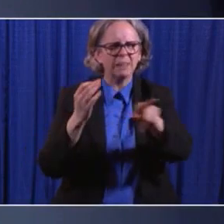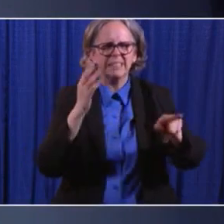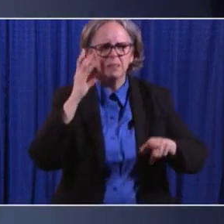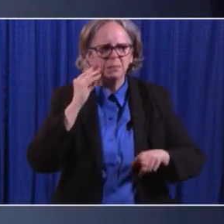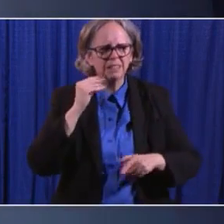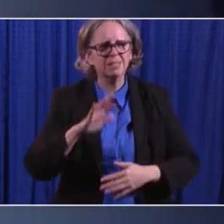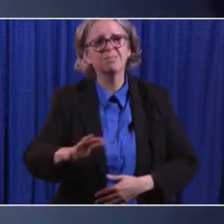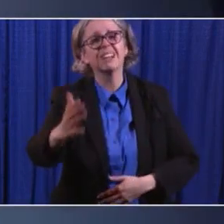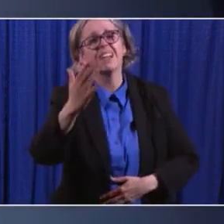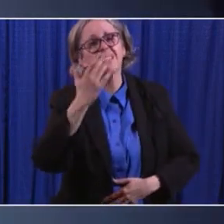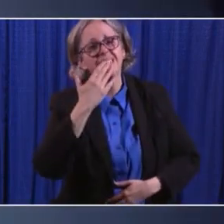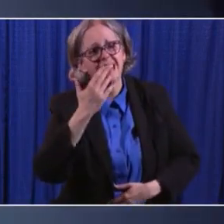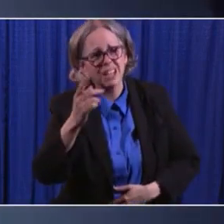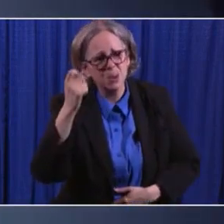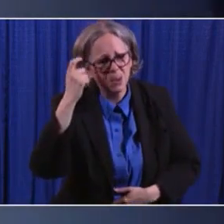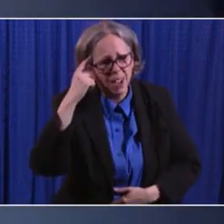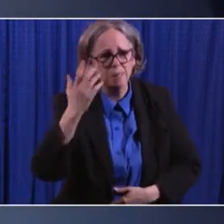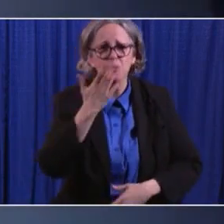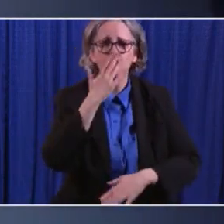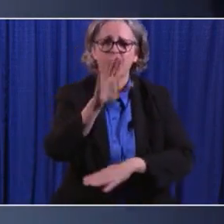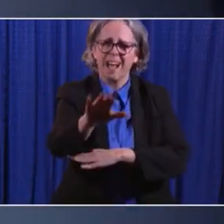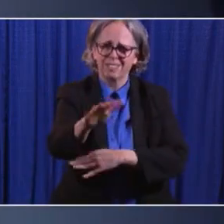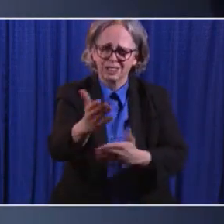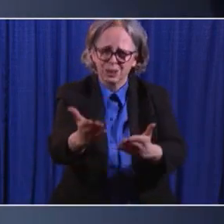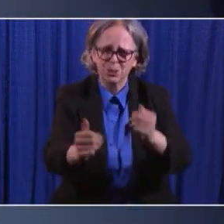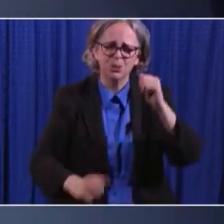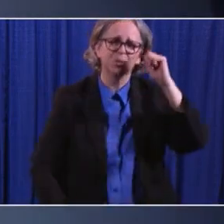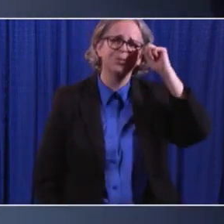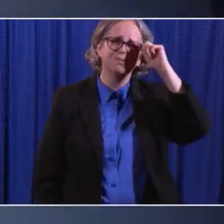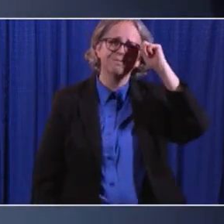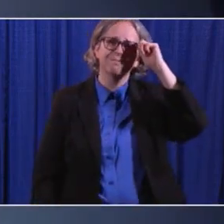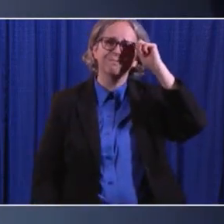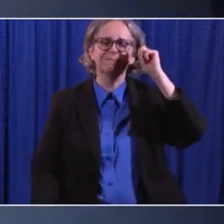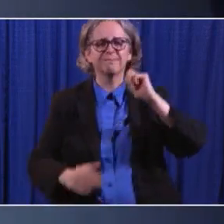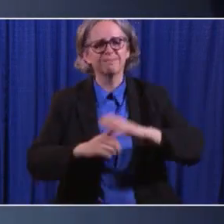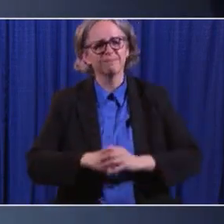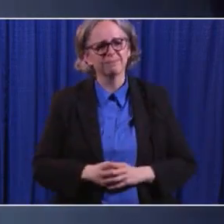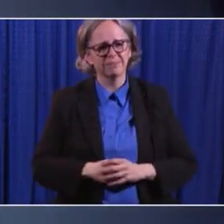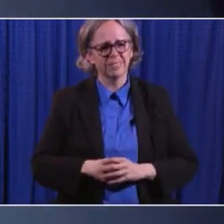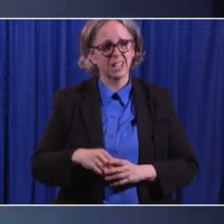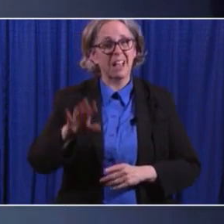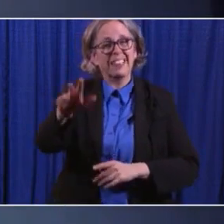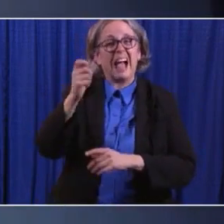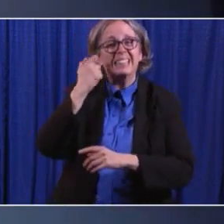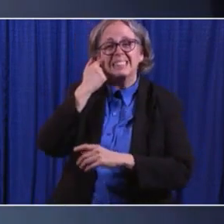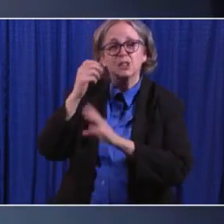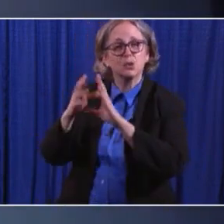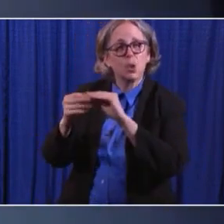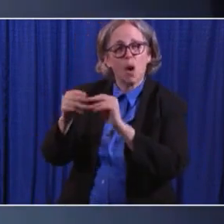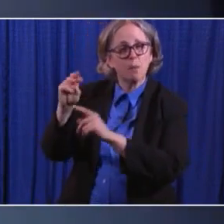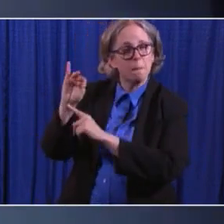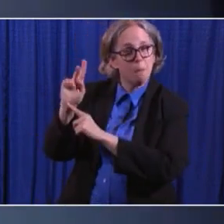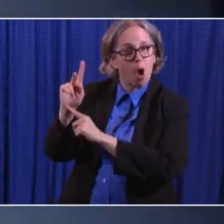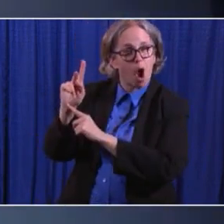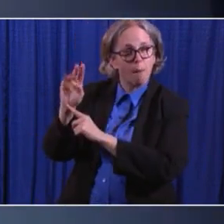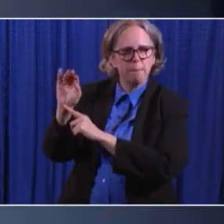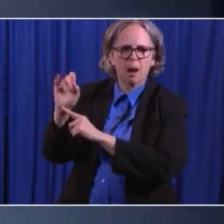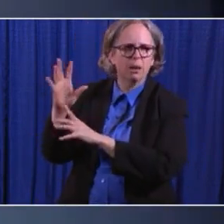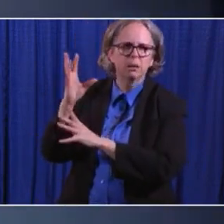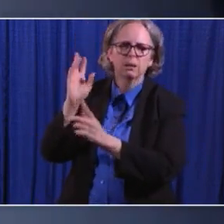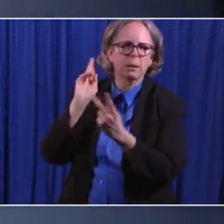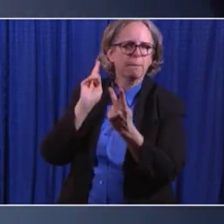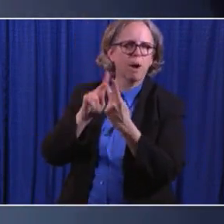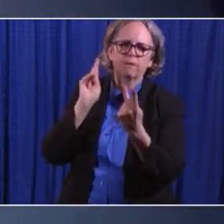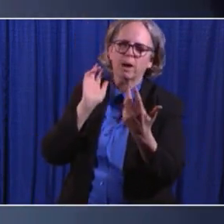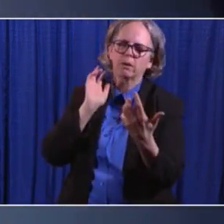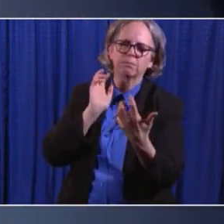Governor DeWine. Good afternoon. I think that Mark very beautifully captured or powerfully captured a number of the struggles that we